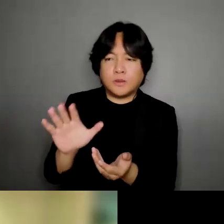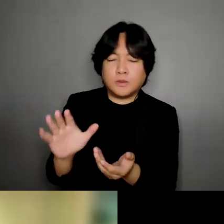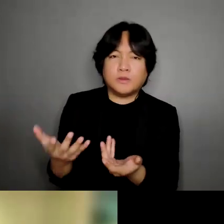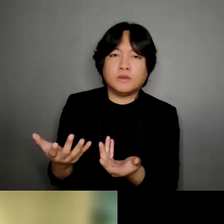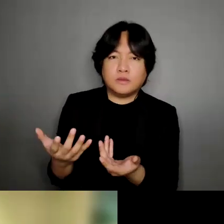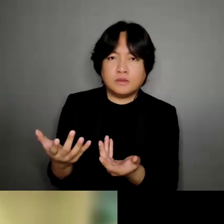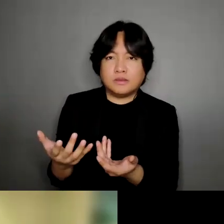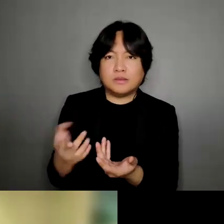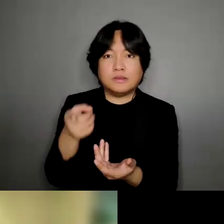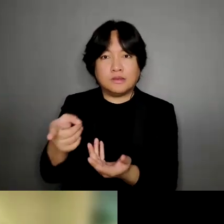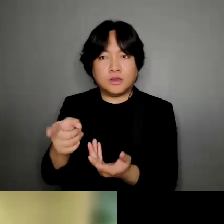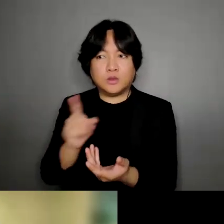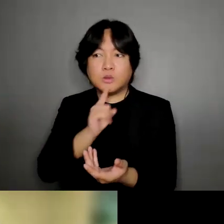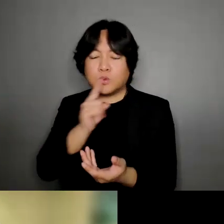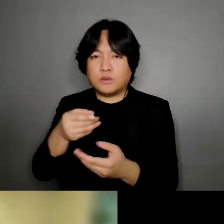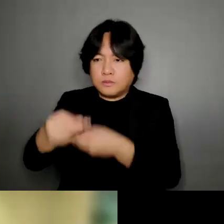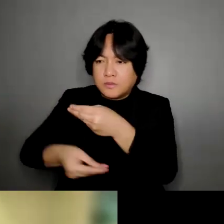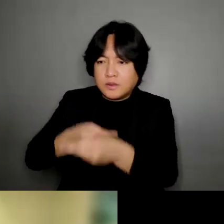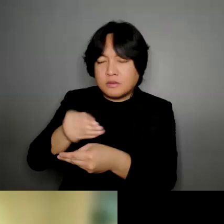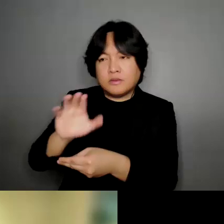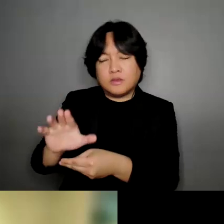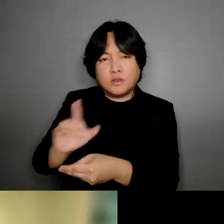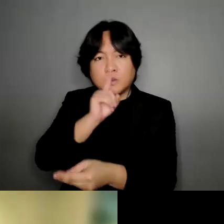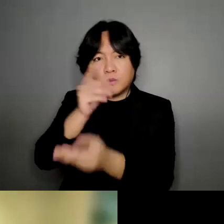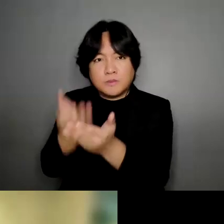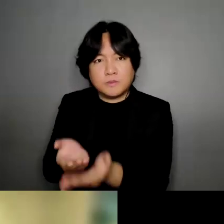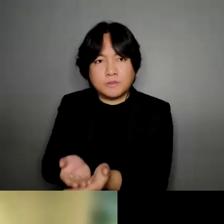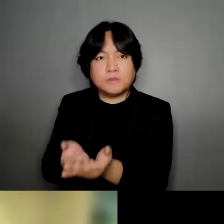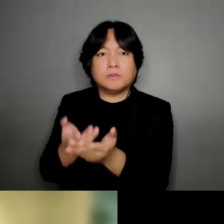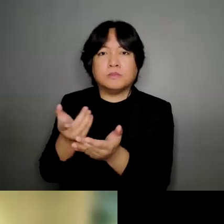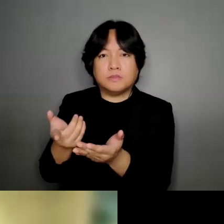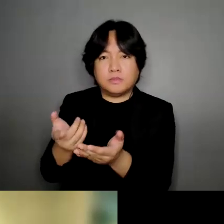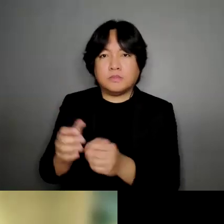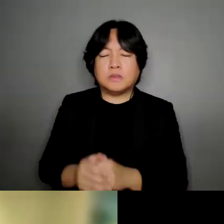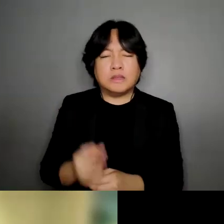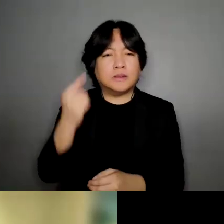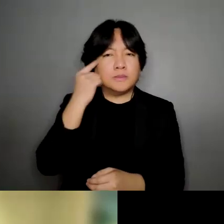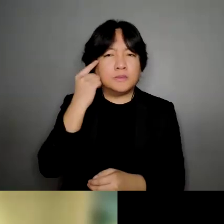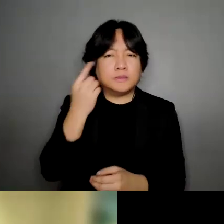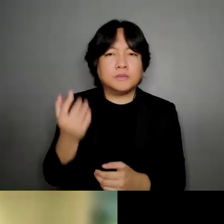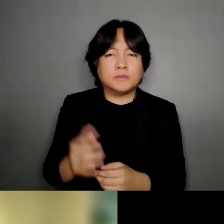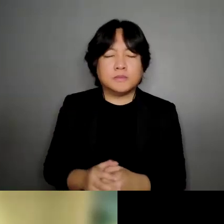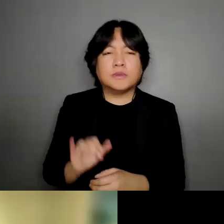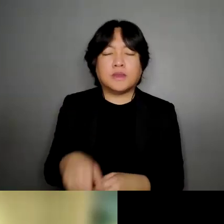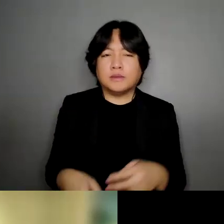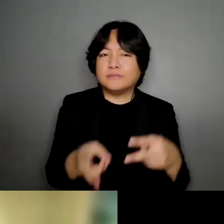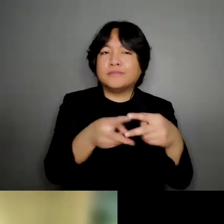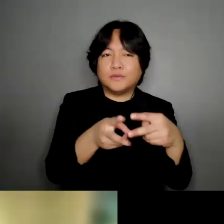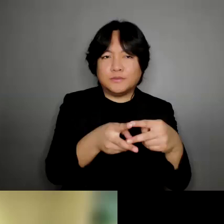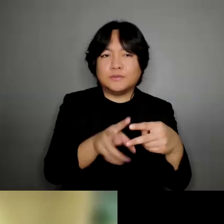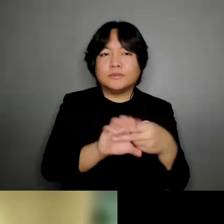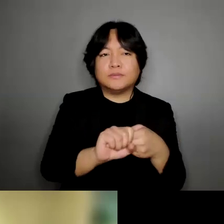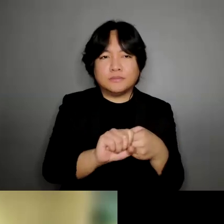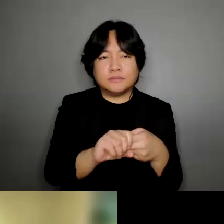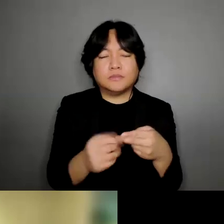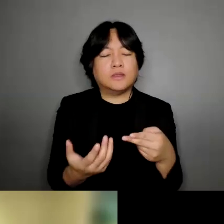mga konteksto and processes in which these statistics are generated. So I think those are the two things